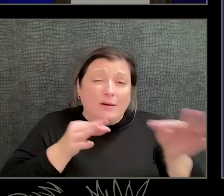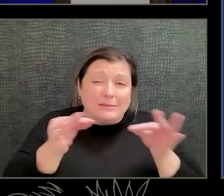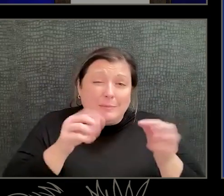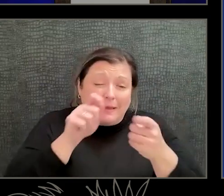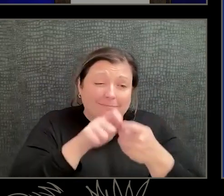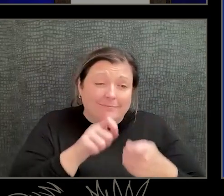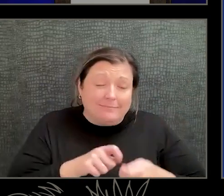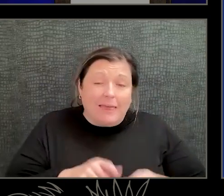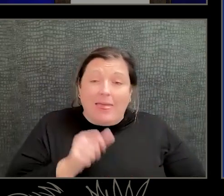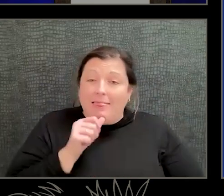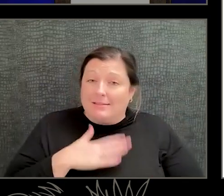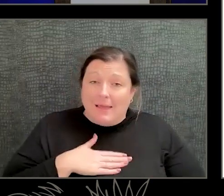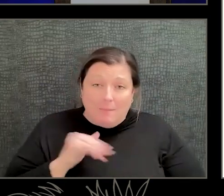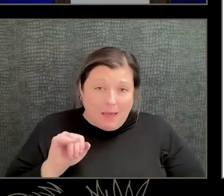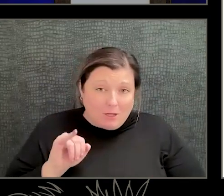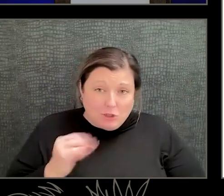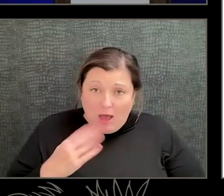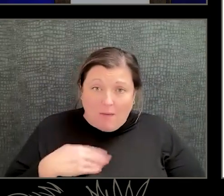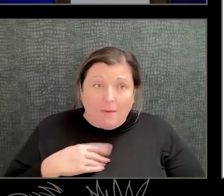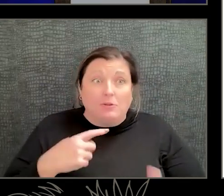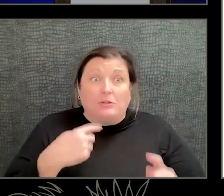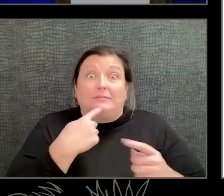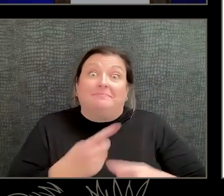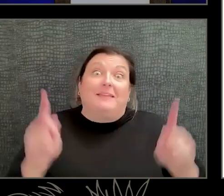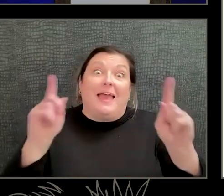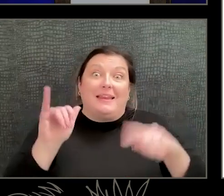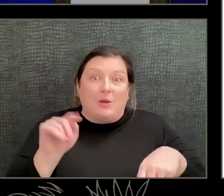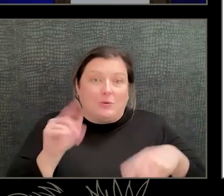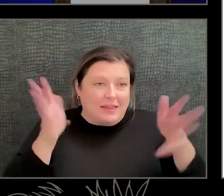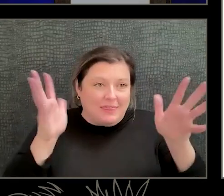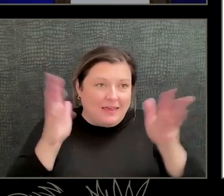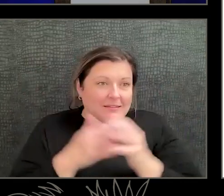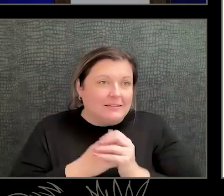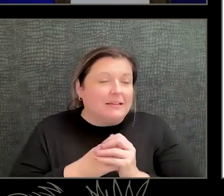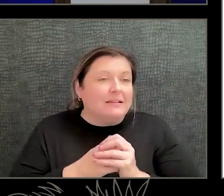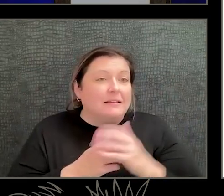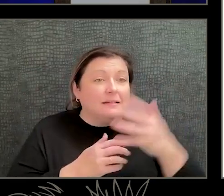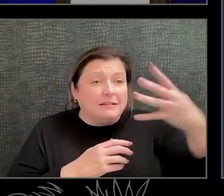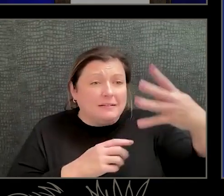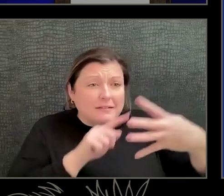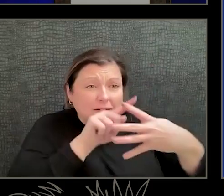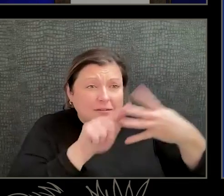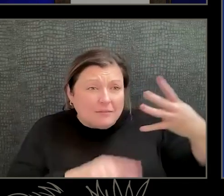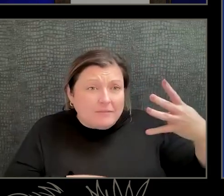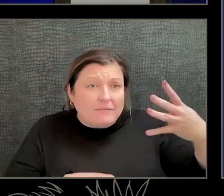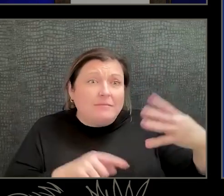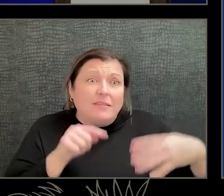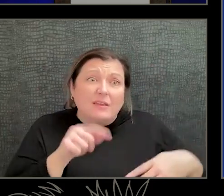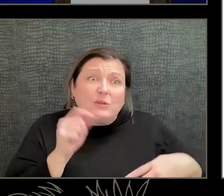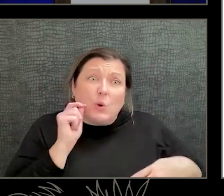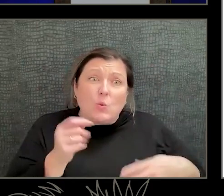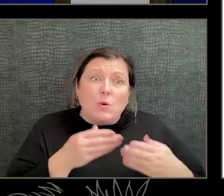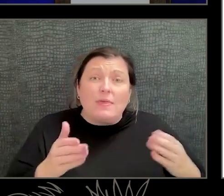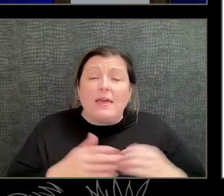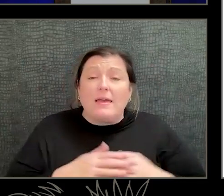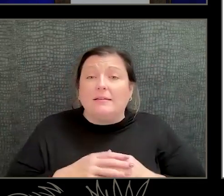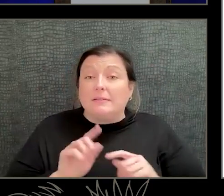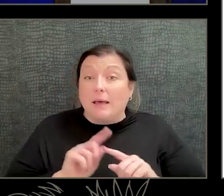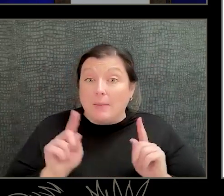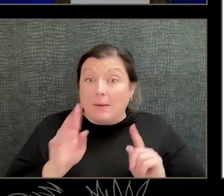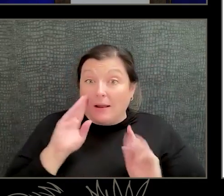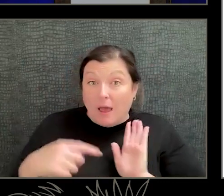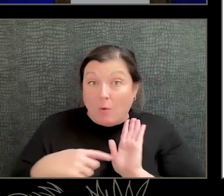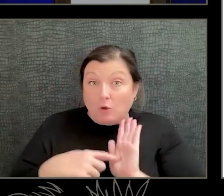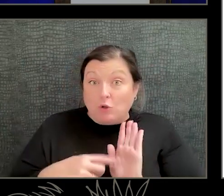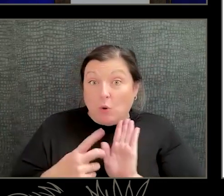about it. So let's move on. Of course, they are both limited availability because all the cool things are. But yeah, I'll just show